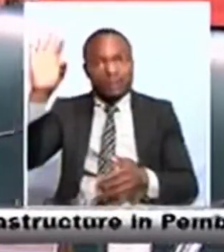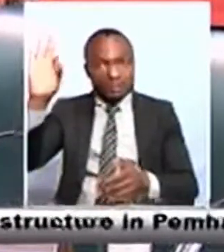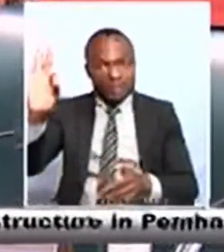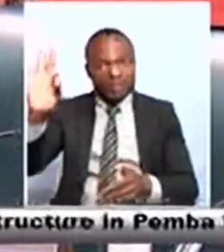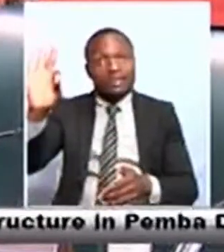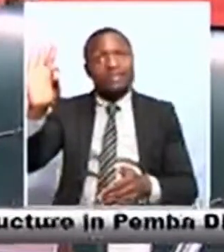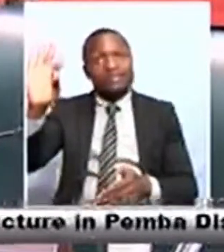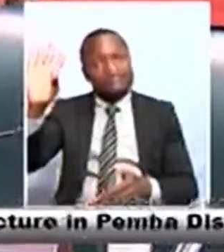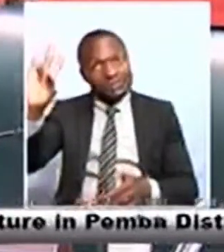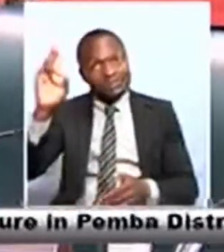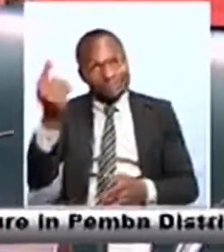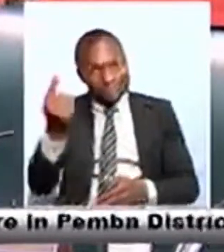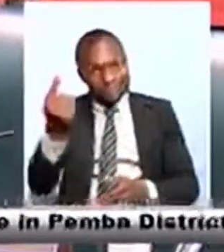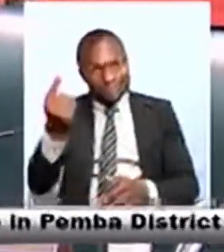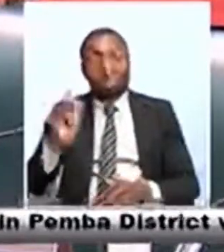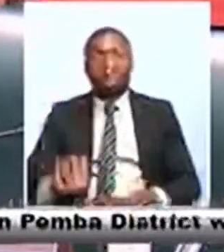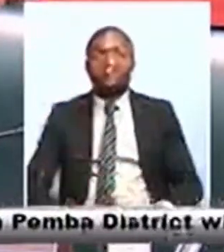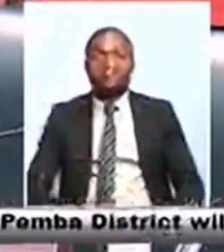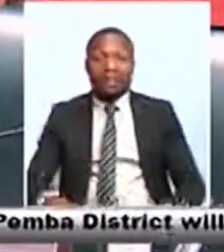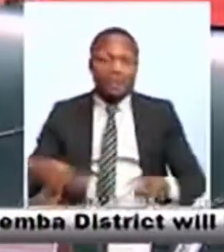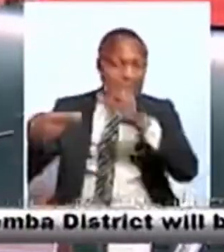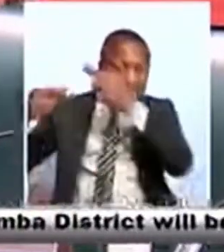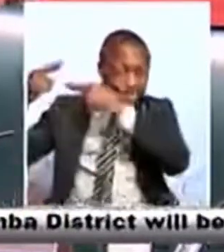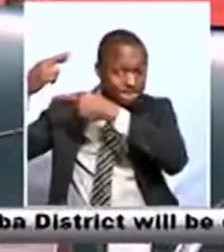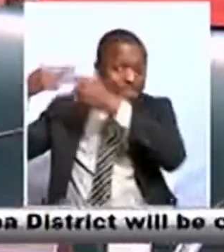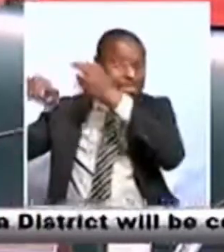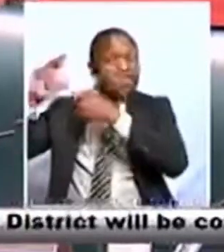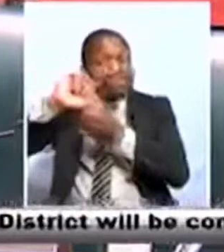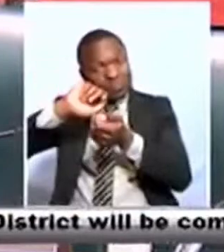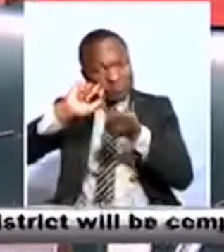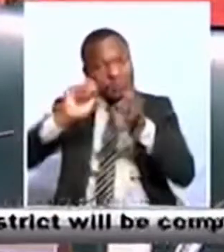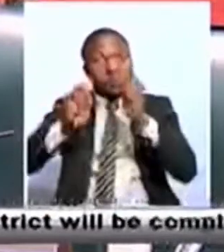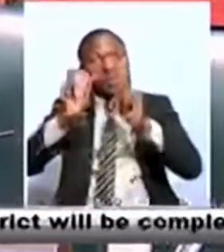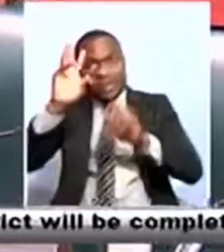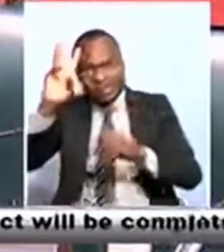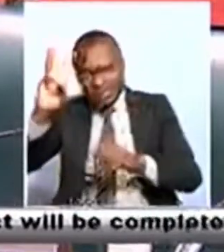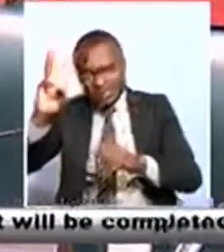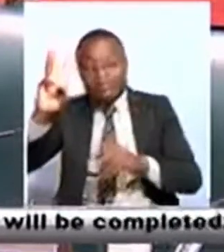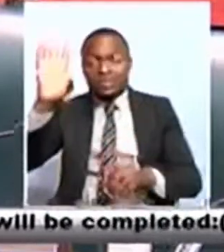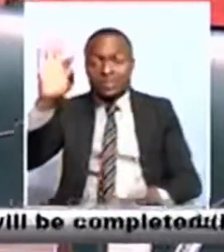377,971. Then it was revised to